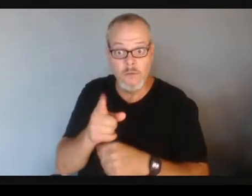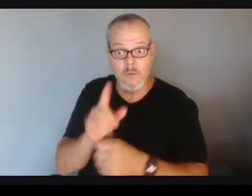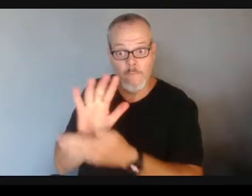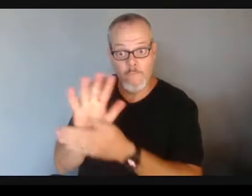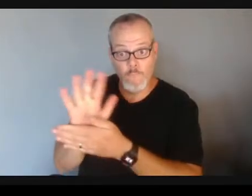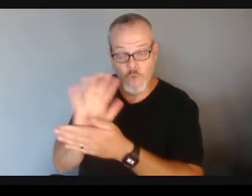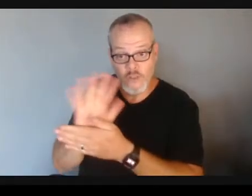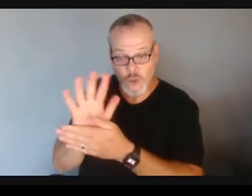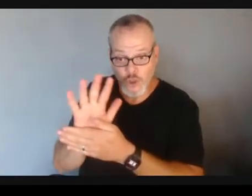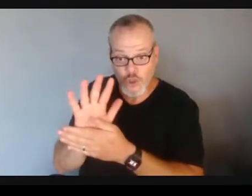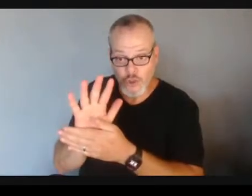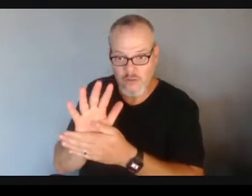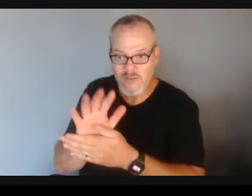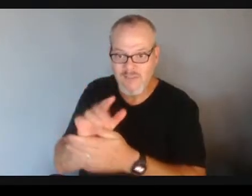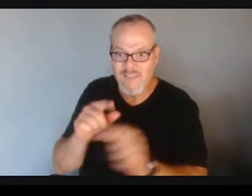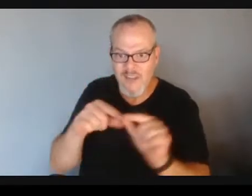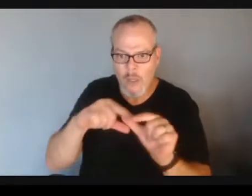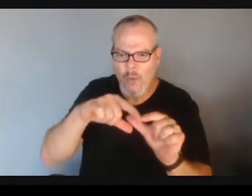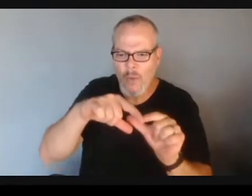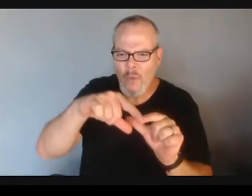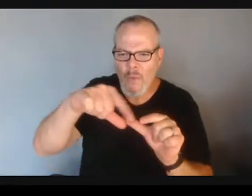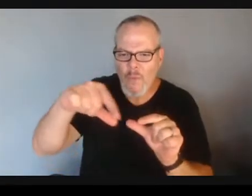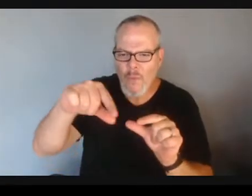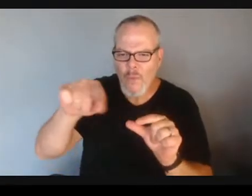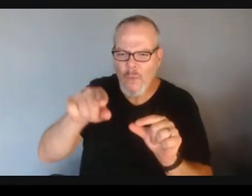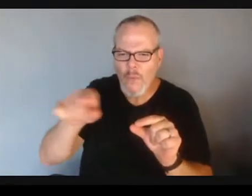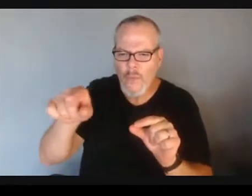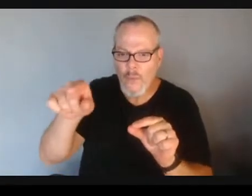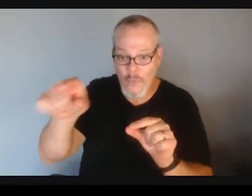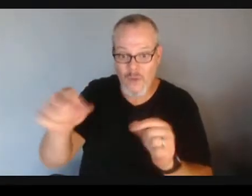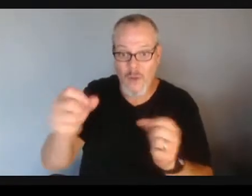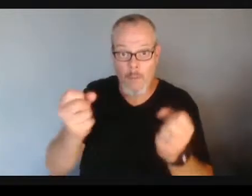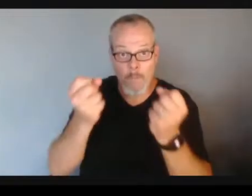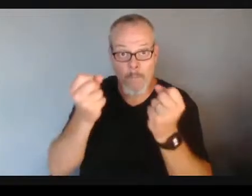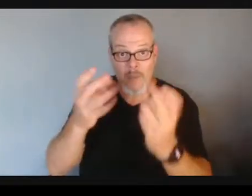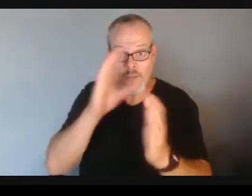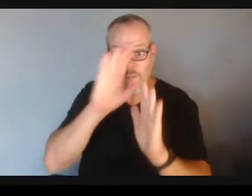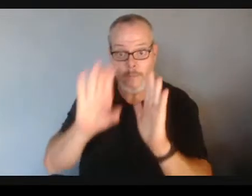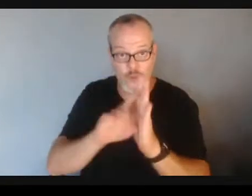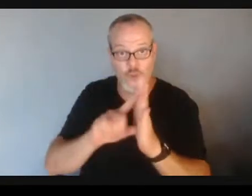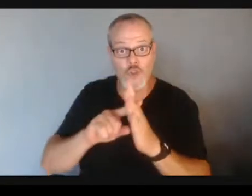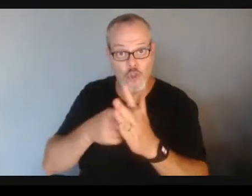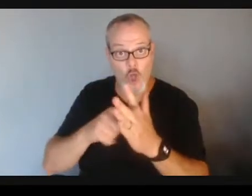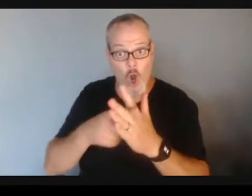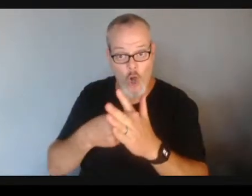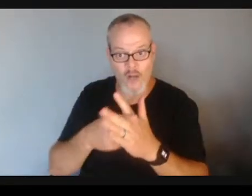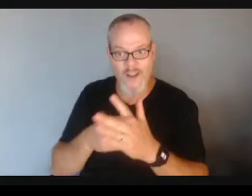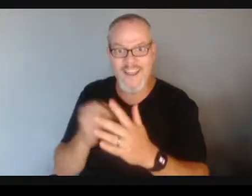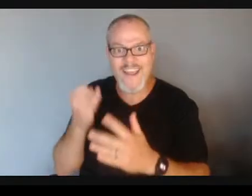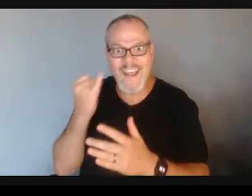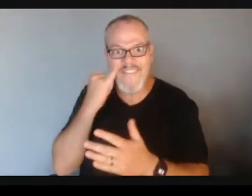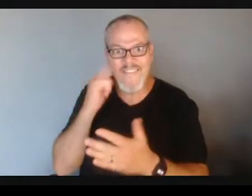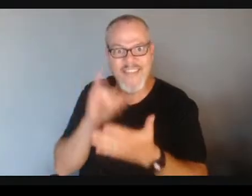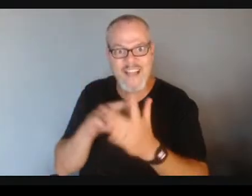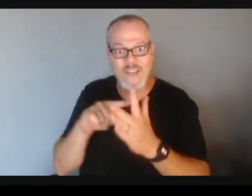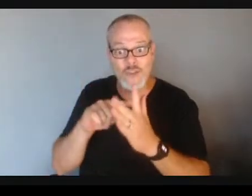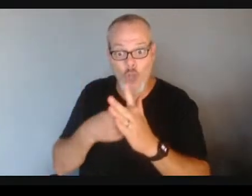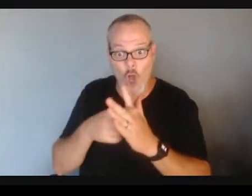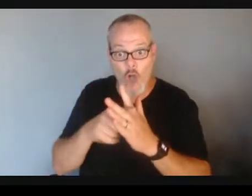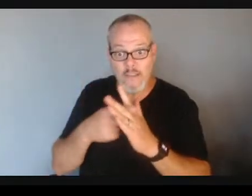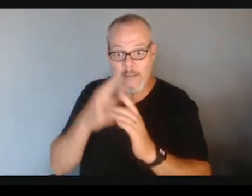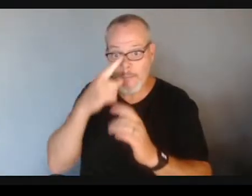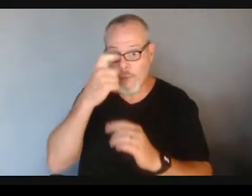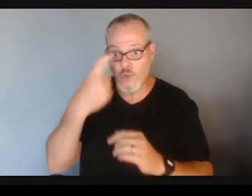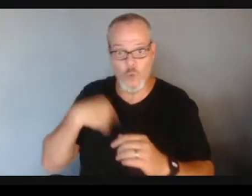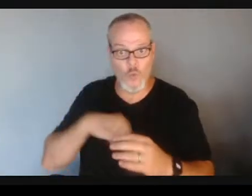And nothing ordinary here. Go ahead. A lot of these, if they start off like this, we would have blown right past them because we're